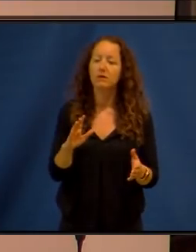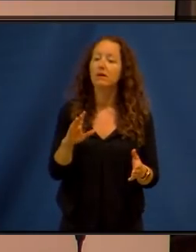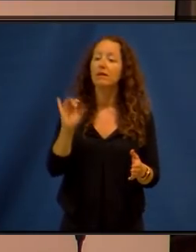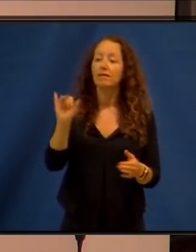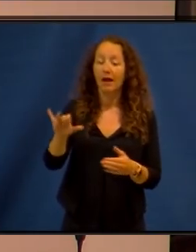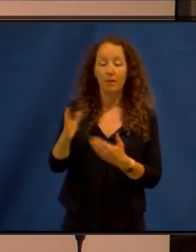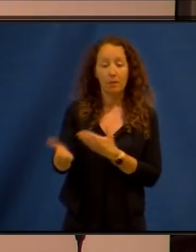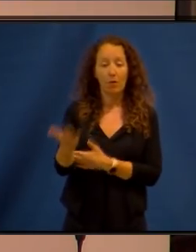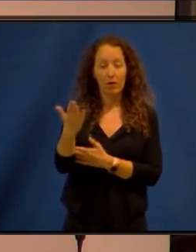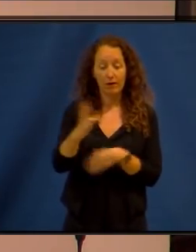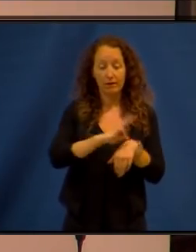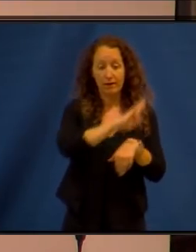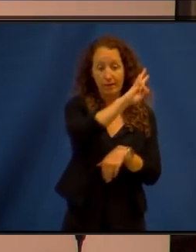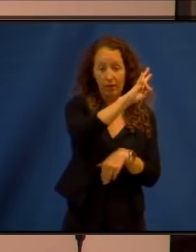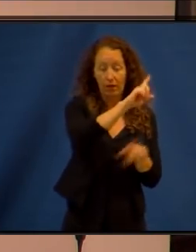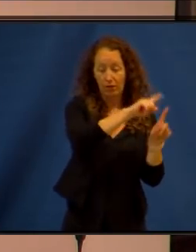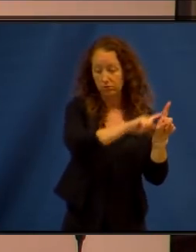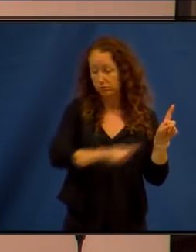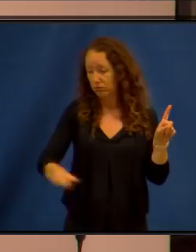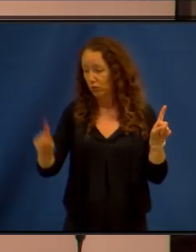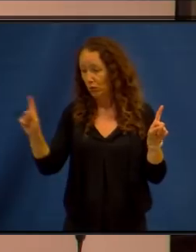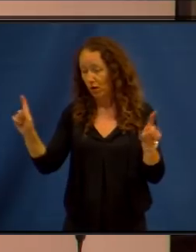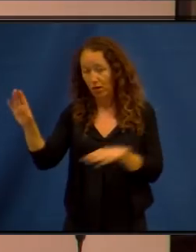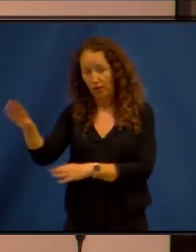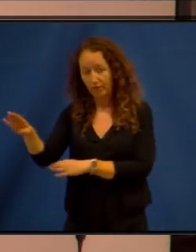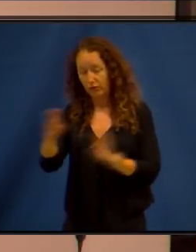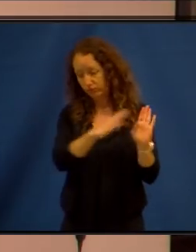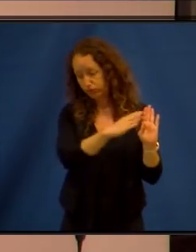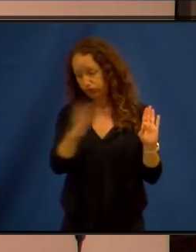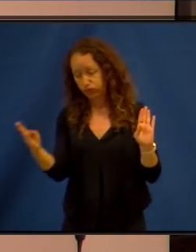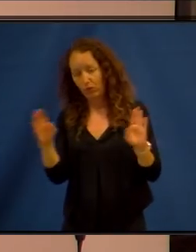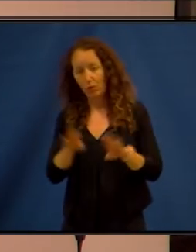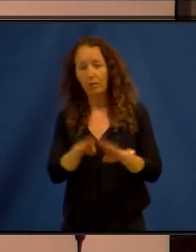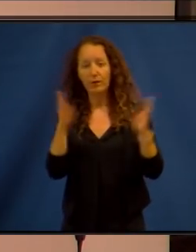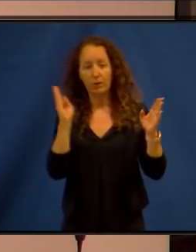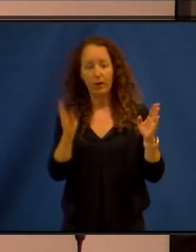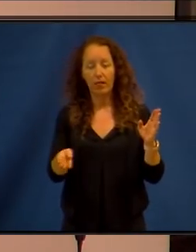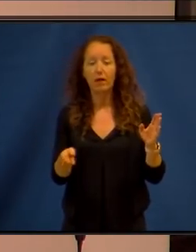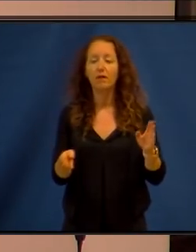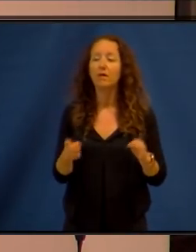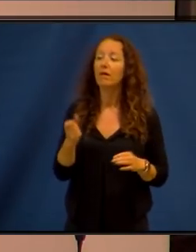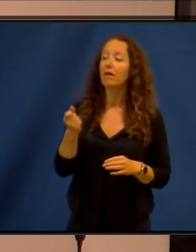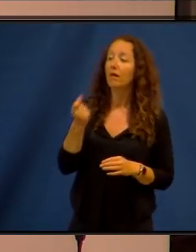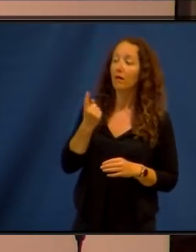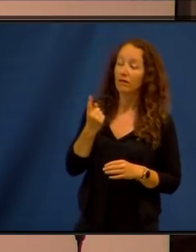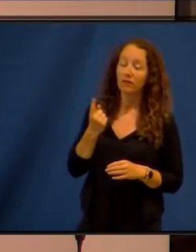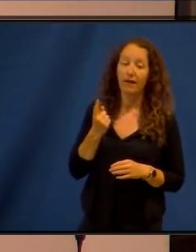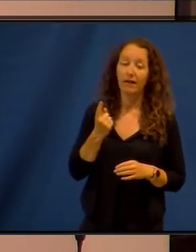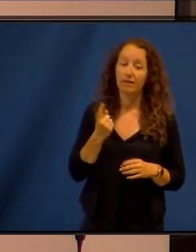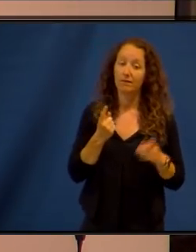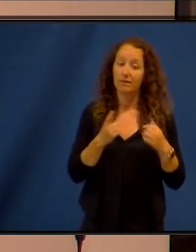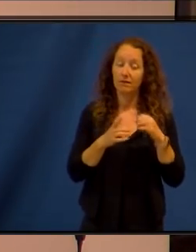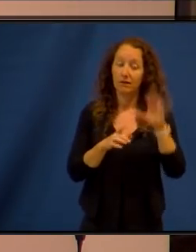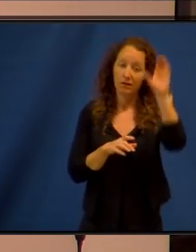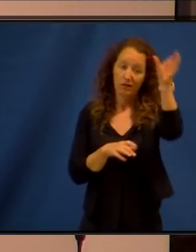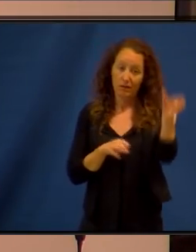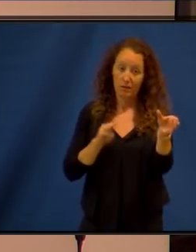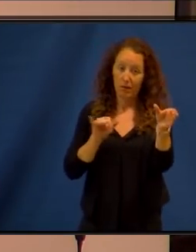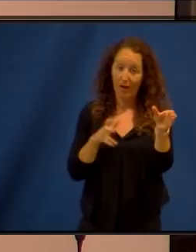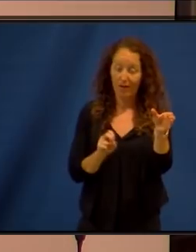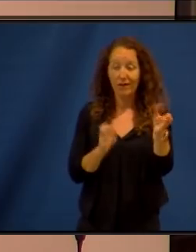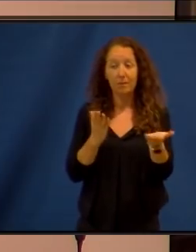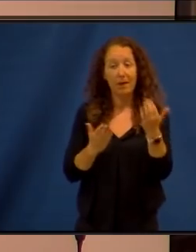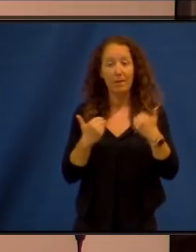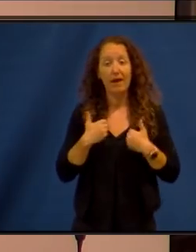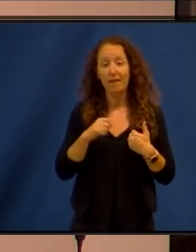day. There may be additional events scheduled in the county, and so I encourage you to use the website that Supervisor Bishop